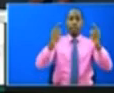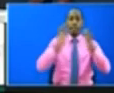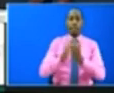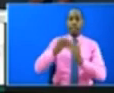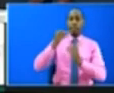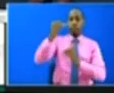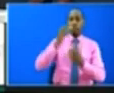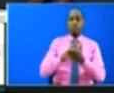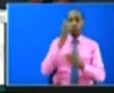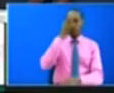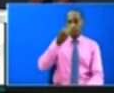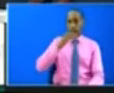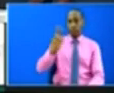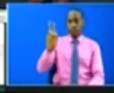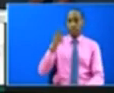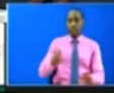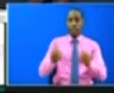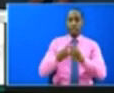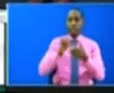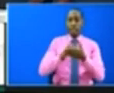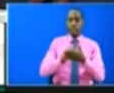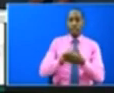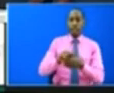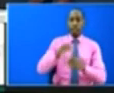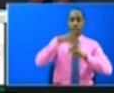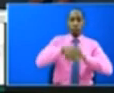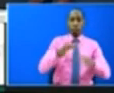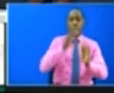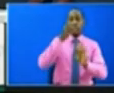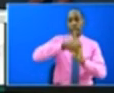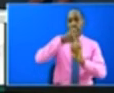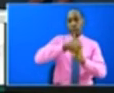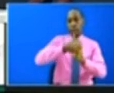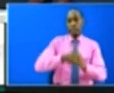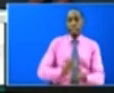future is beautiful for Kenya, and that is what Roots Party stands for. Now, shukran.